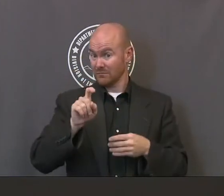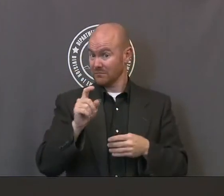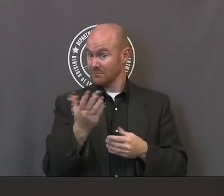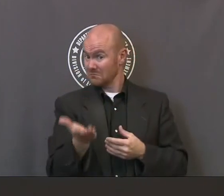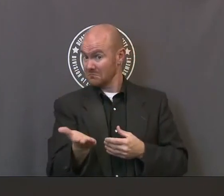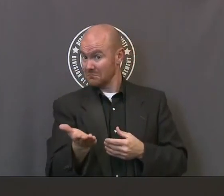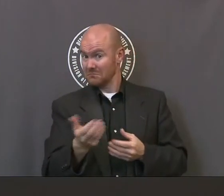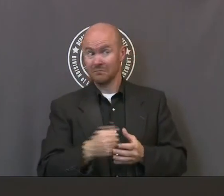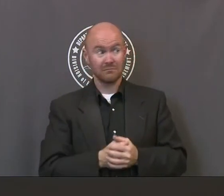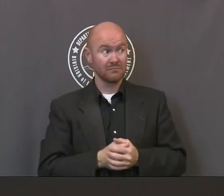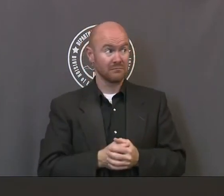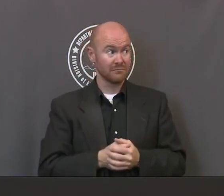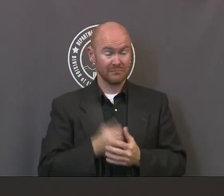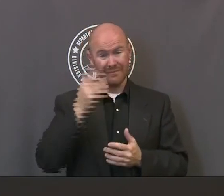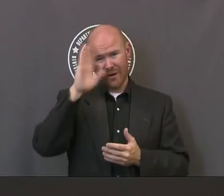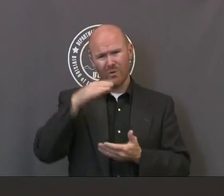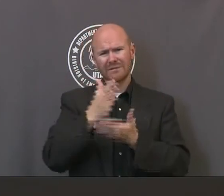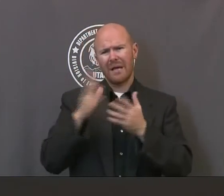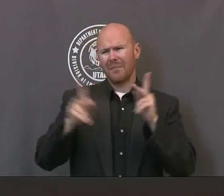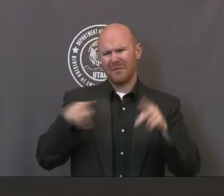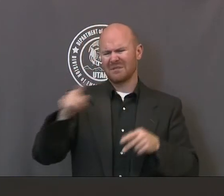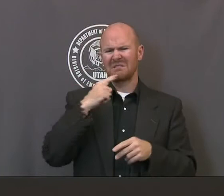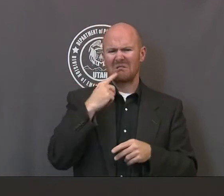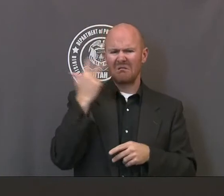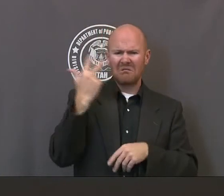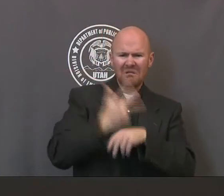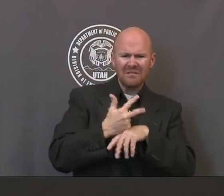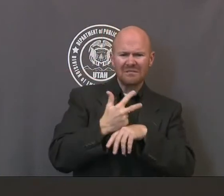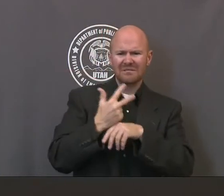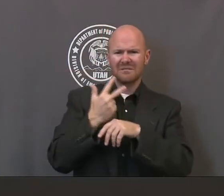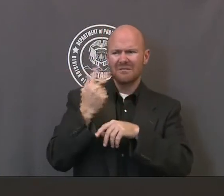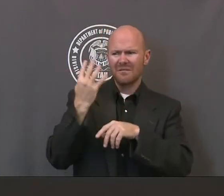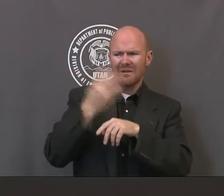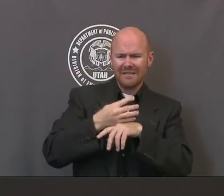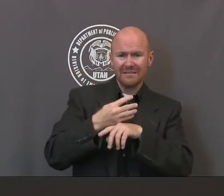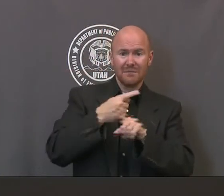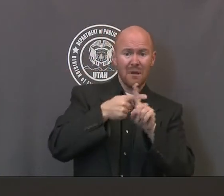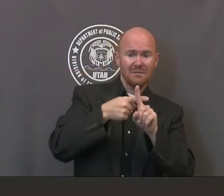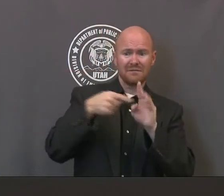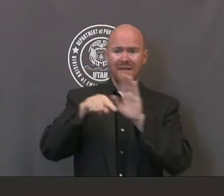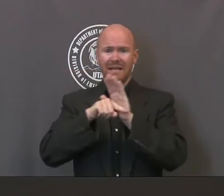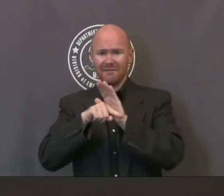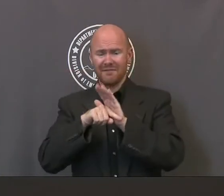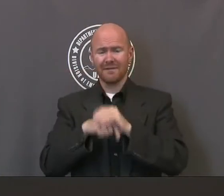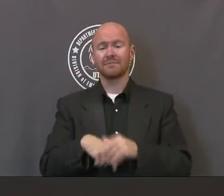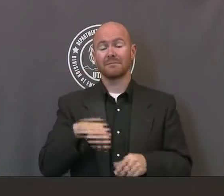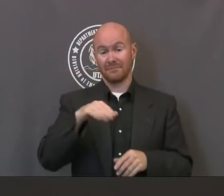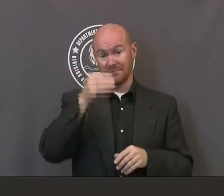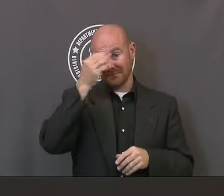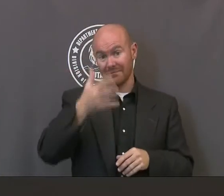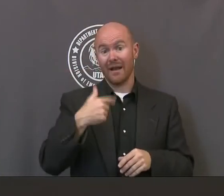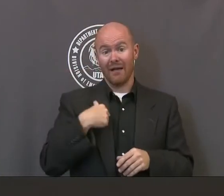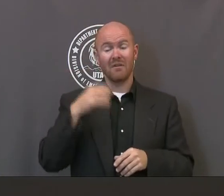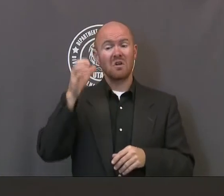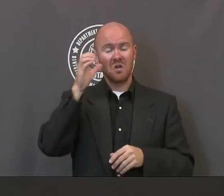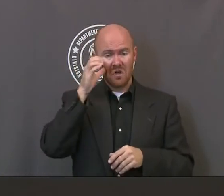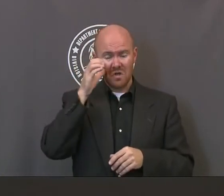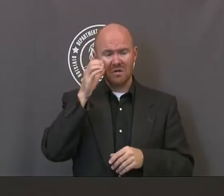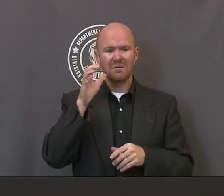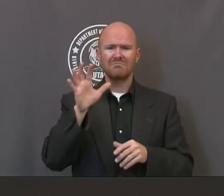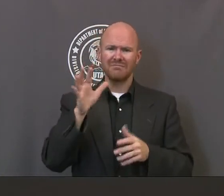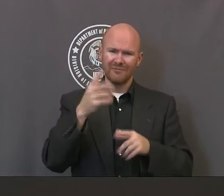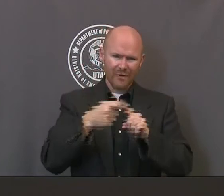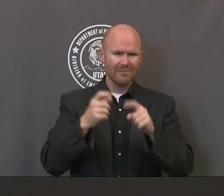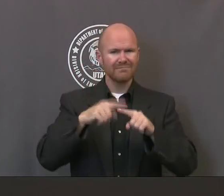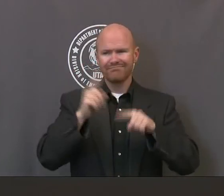there? I know some people that it's taken days for them to know if they tested positive or negative. You know, I have heard anecdotes from a variety of